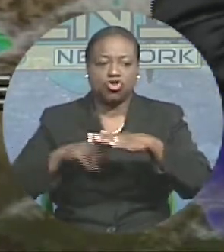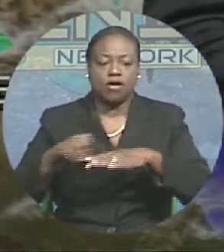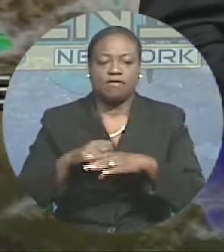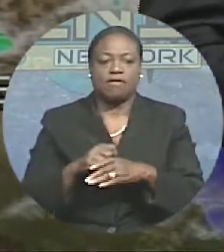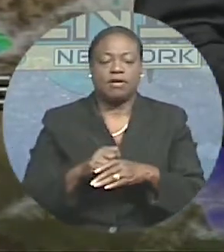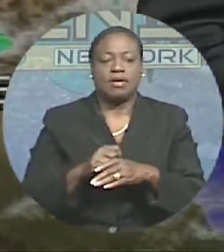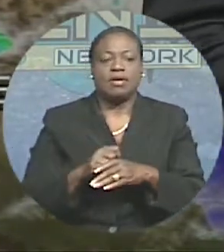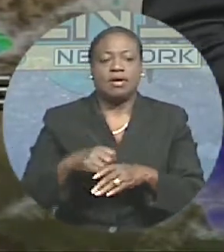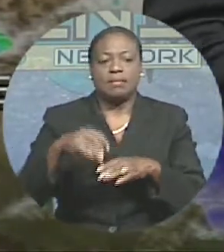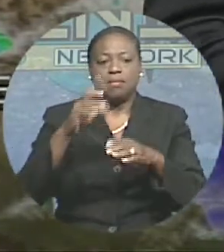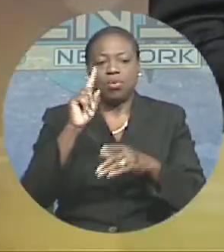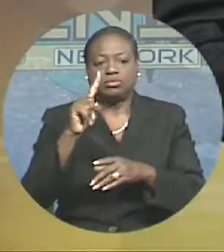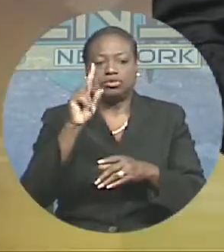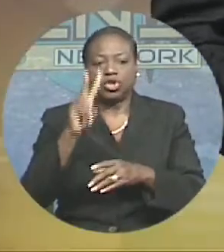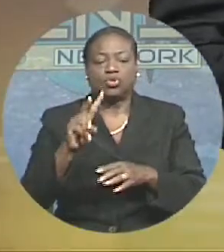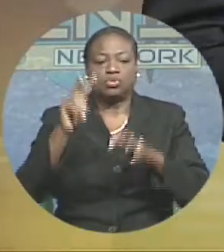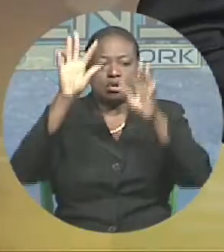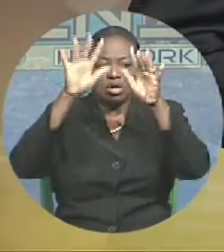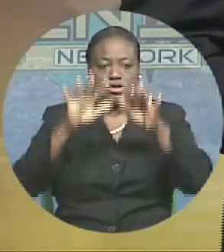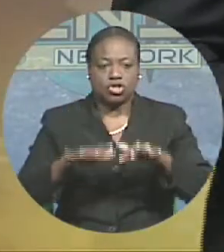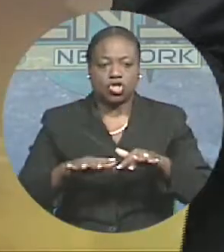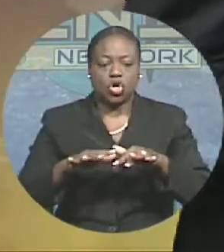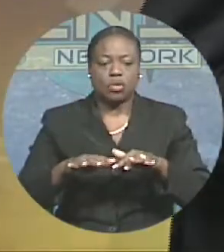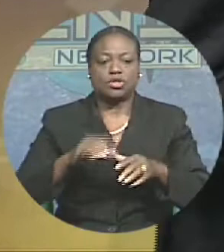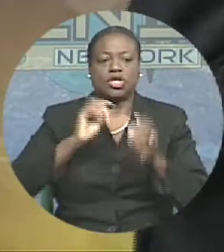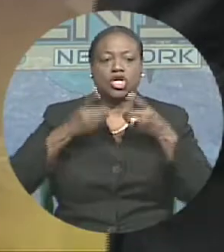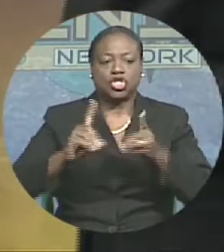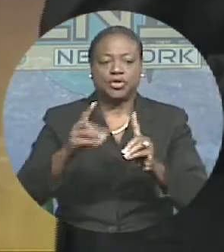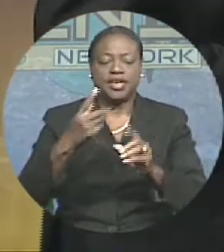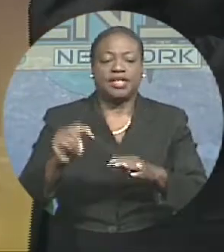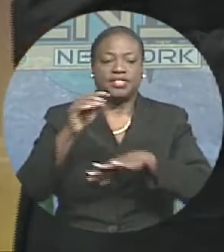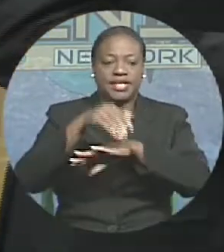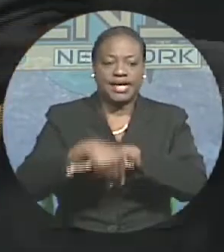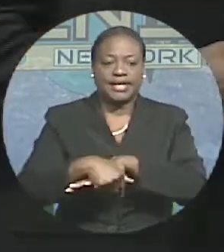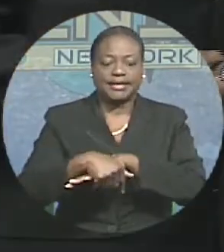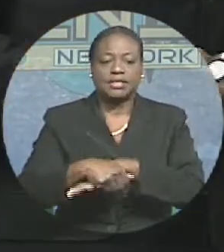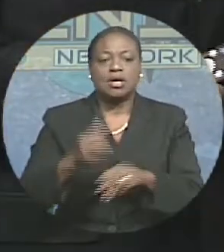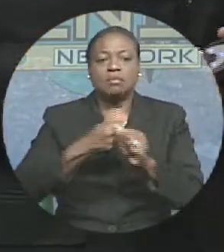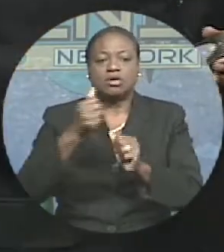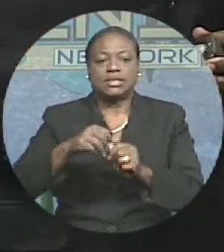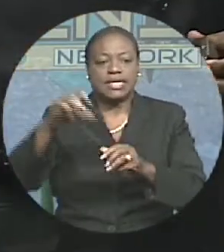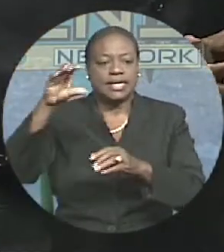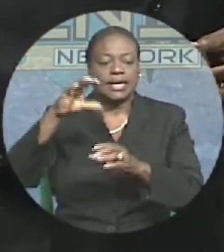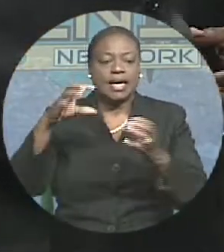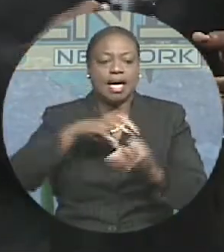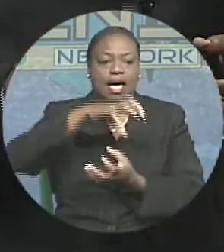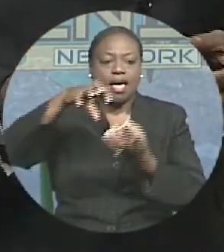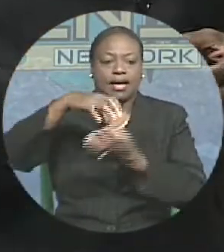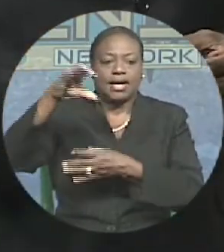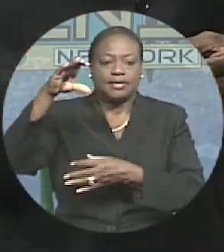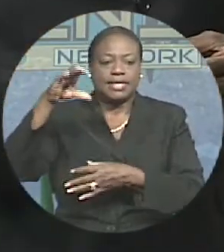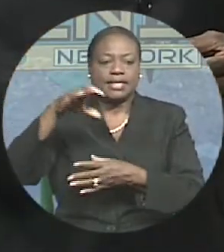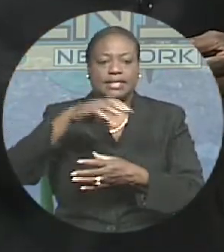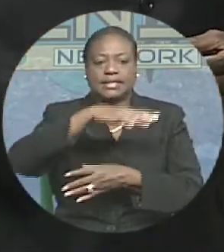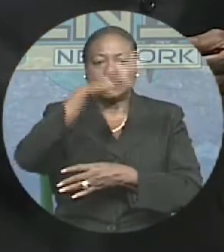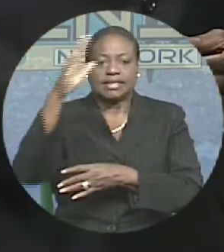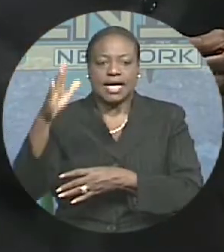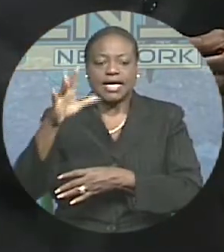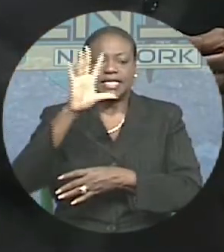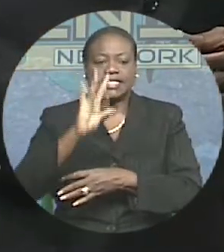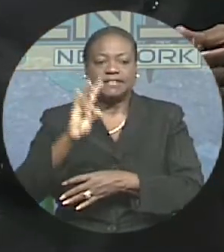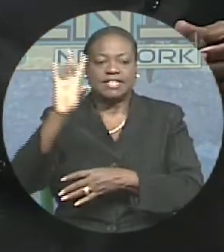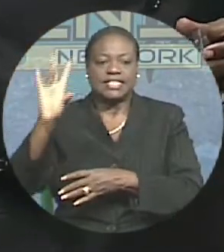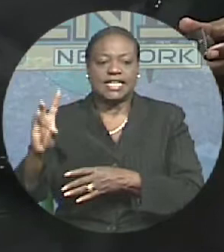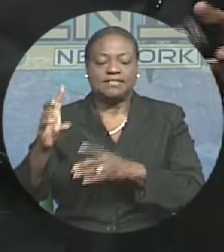and thunderstorms during the course of the night. But outside of our studios, we have mostly cloudy skies. Your temperature is 77 degrees, relative humidity